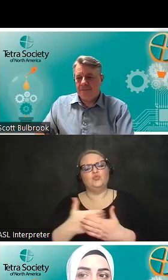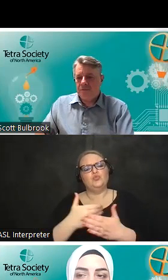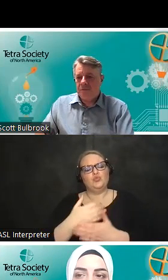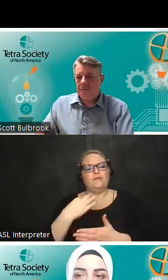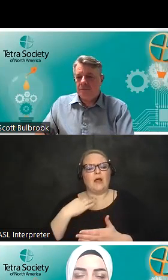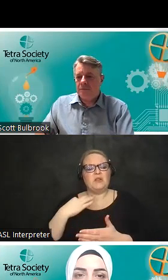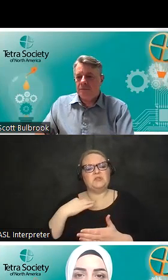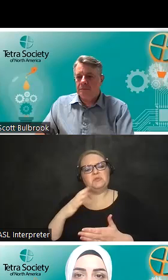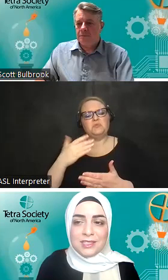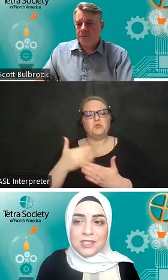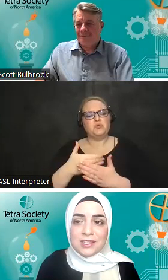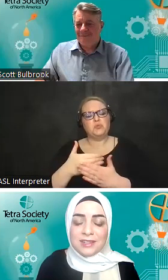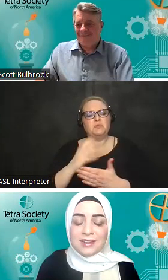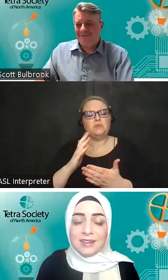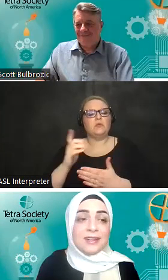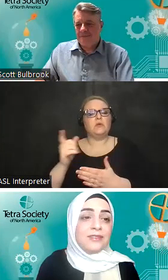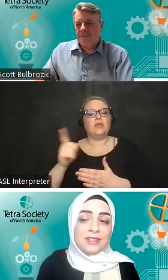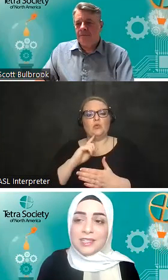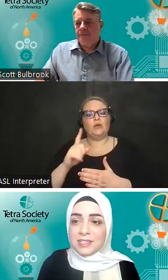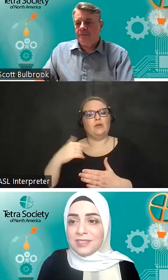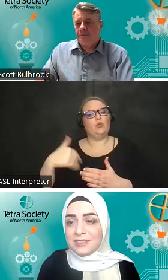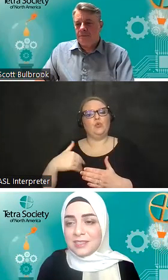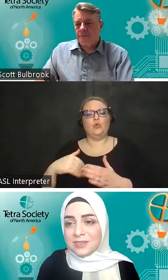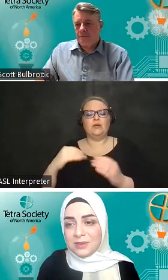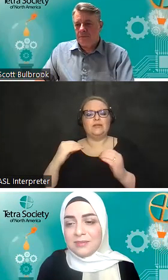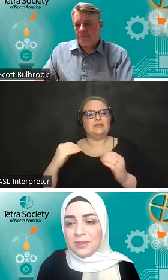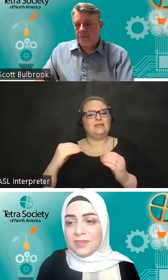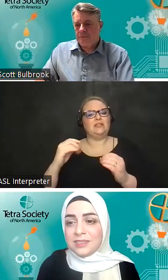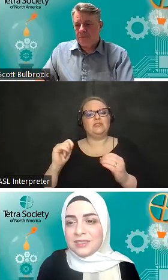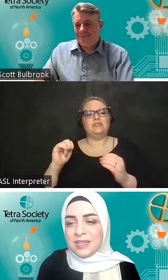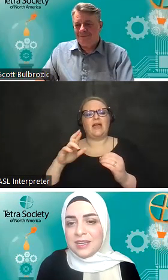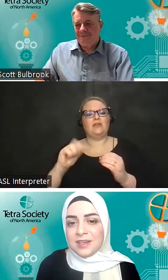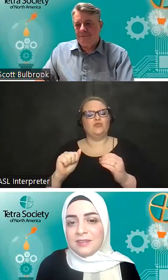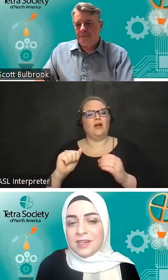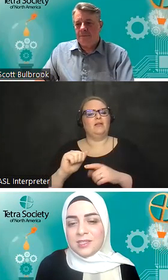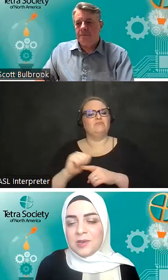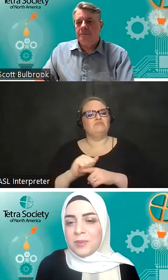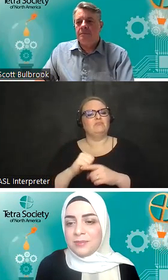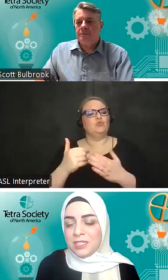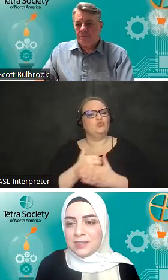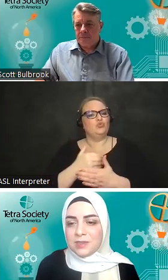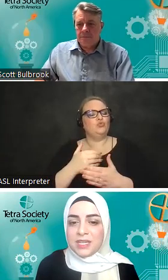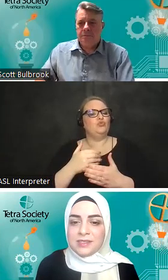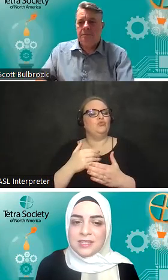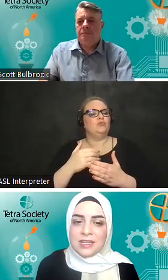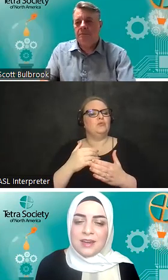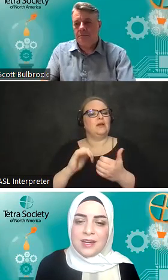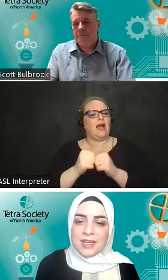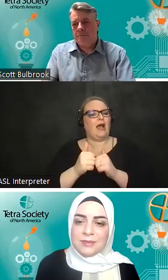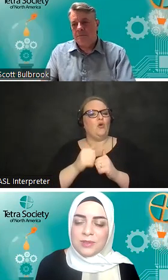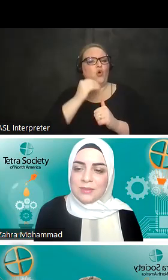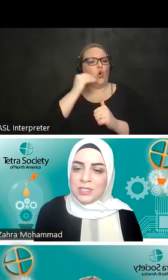stepped up and uh really teaching a lot of the tetra volunteers quite a bit new things in regards to home automation space